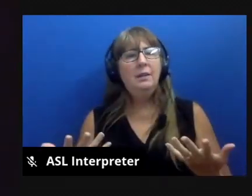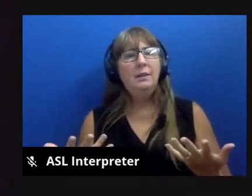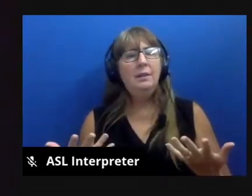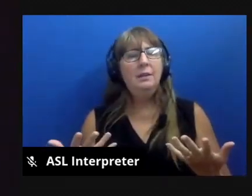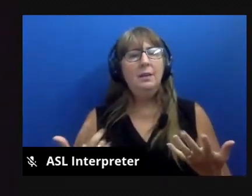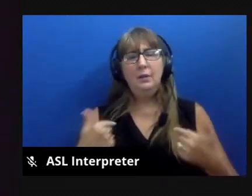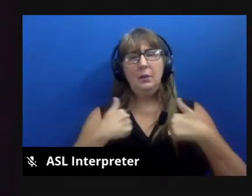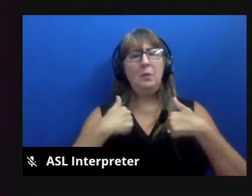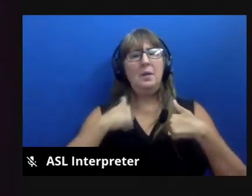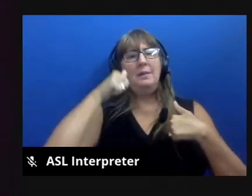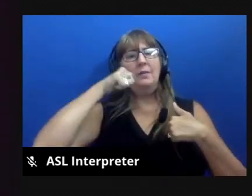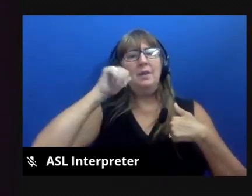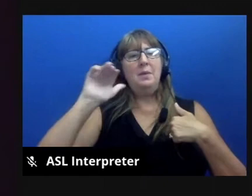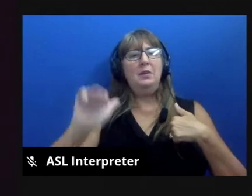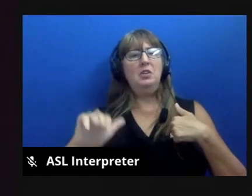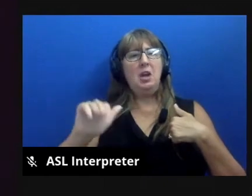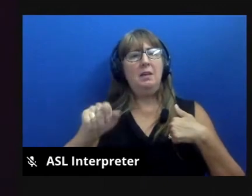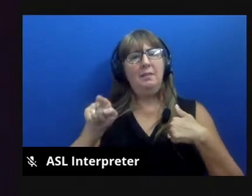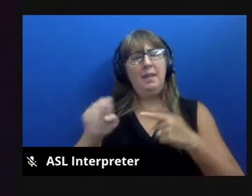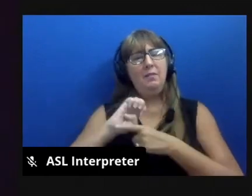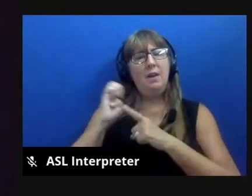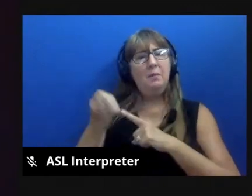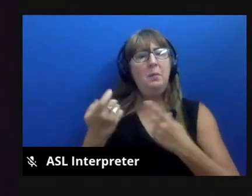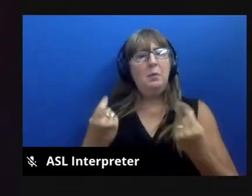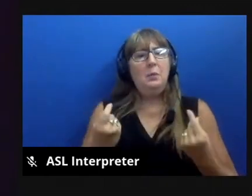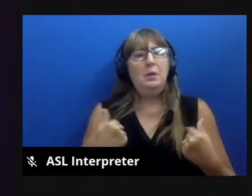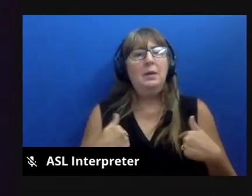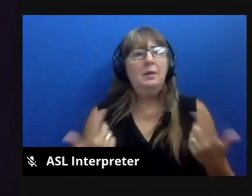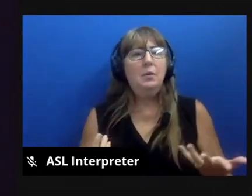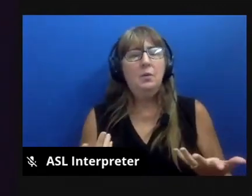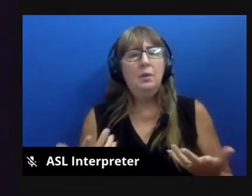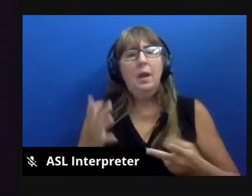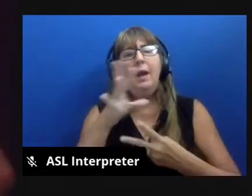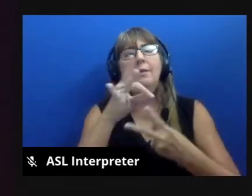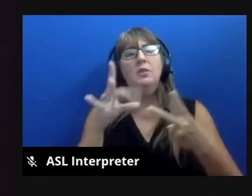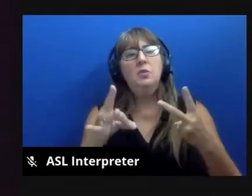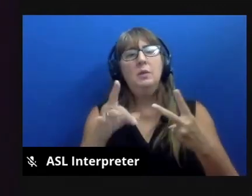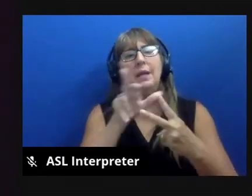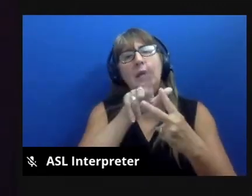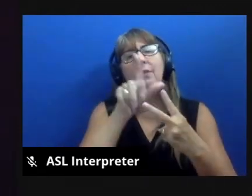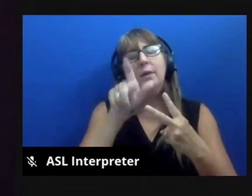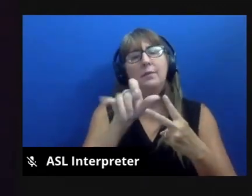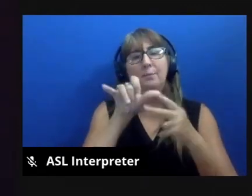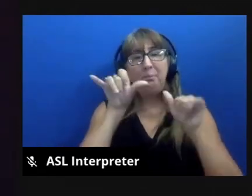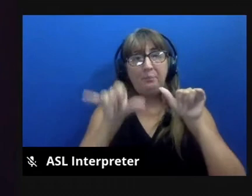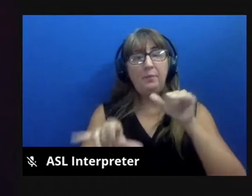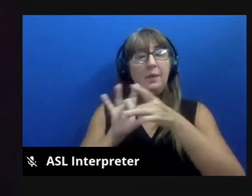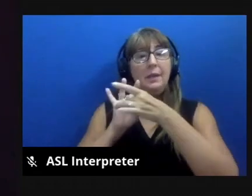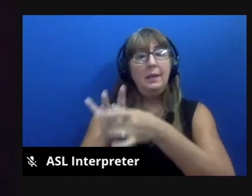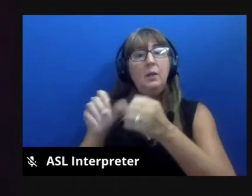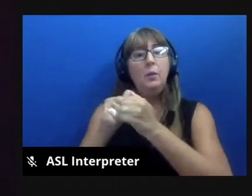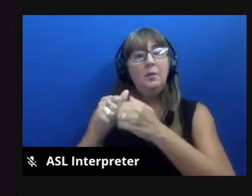female child in that environment? The non-choice was that I either had to stay in connected with my